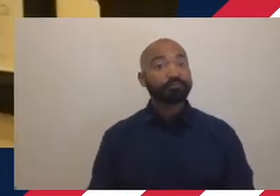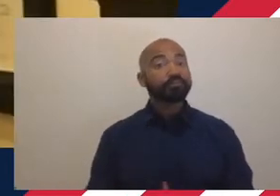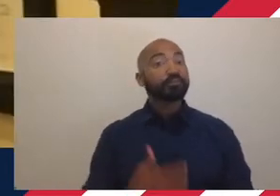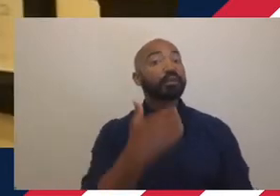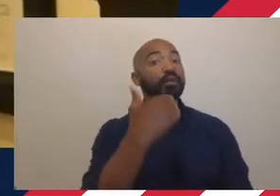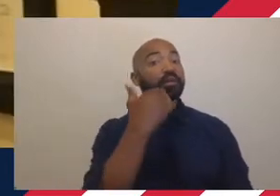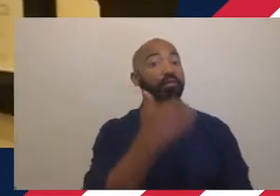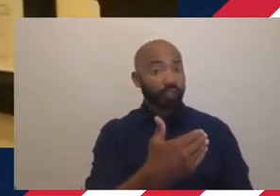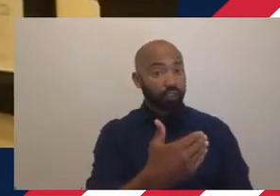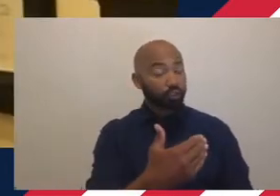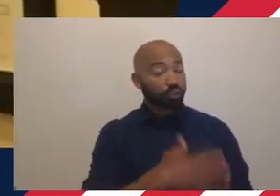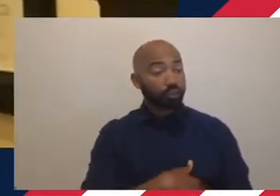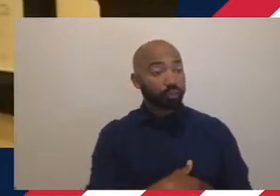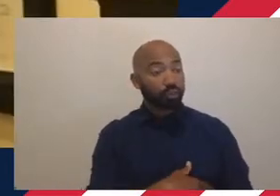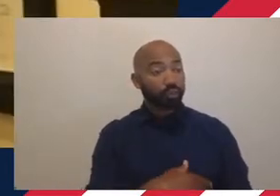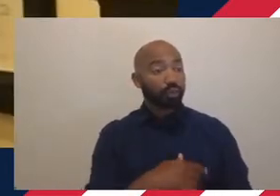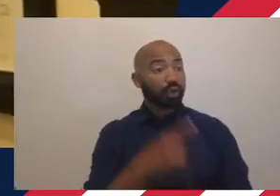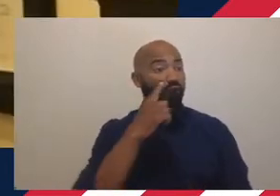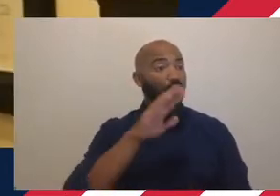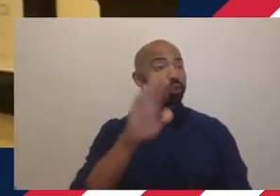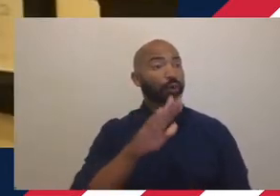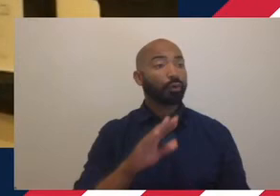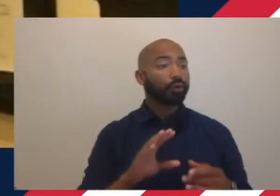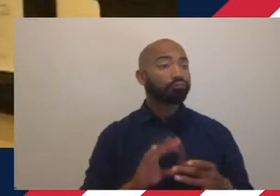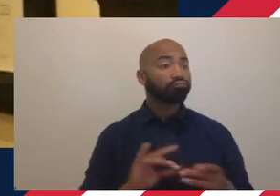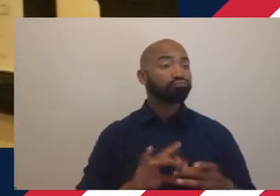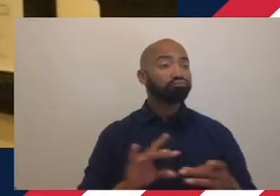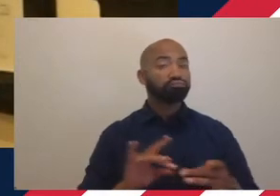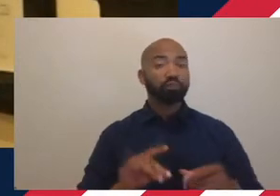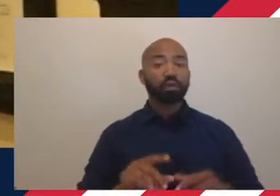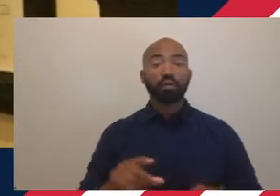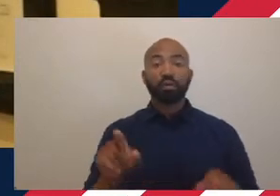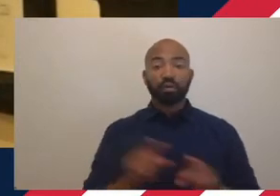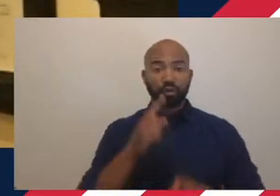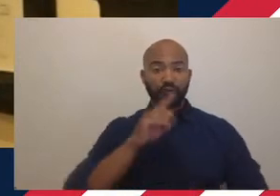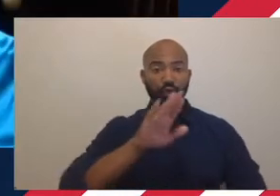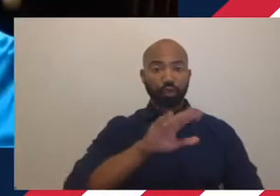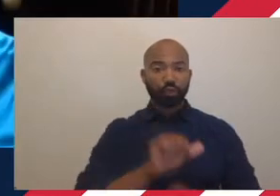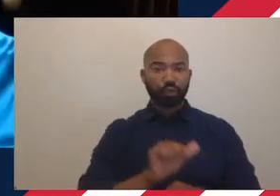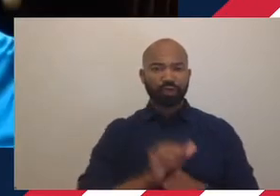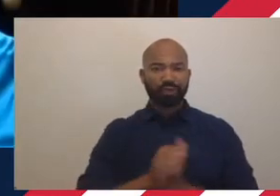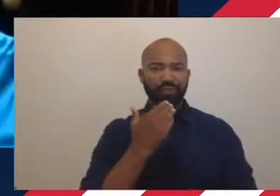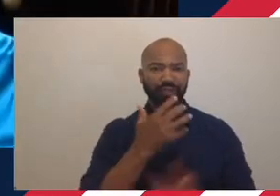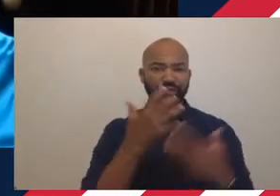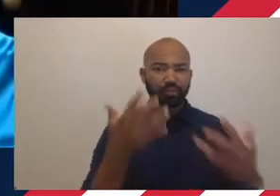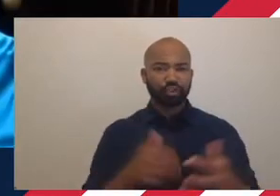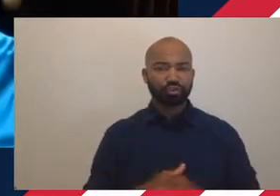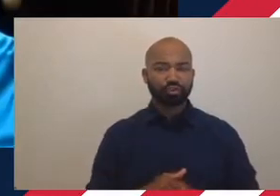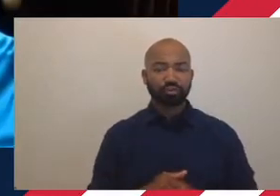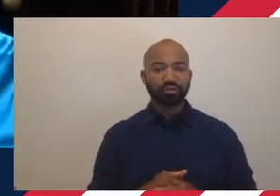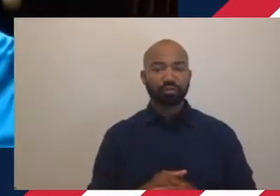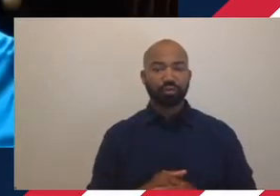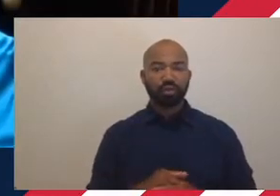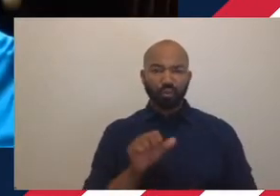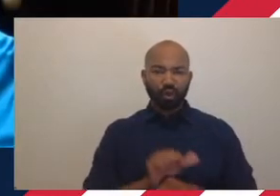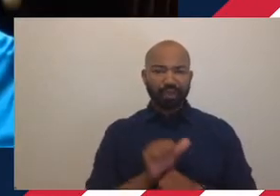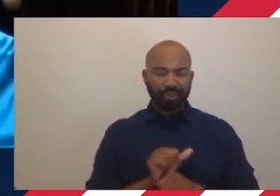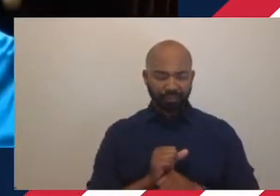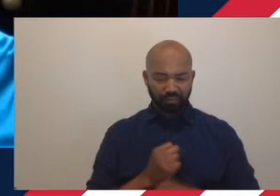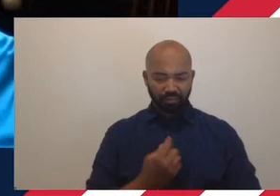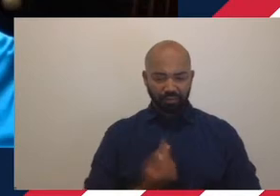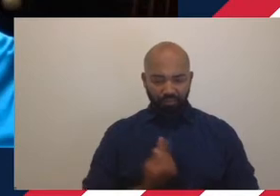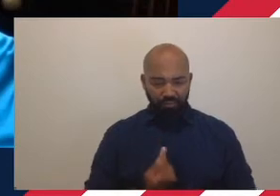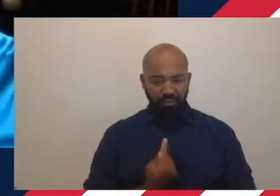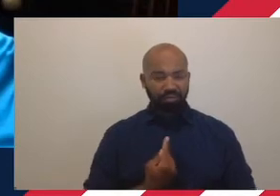Johanna, for your testimony and for your work. Working in isolation, caring for other